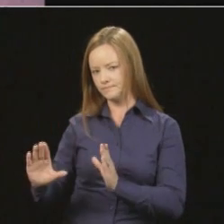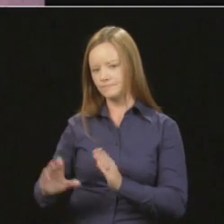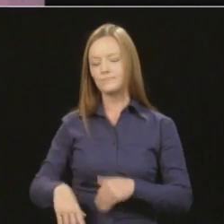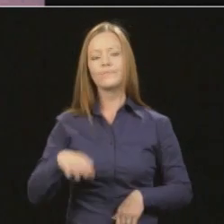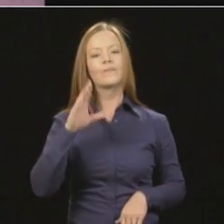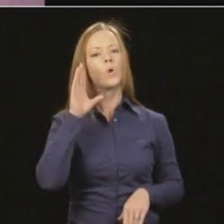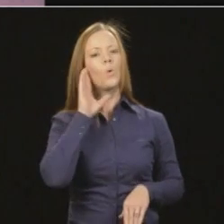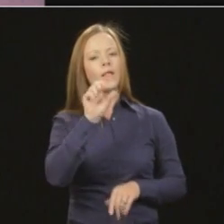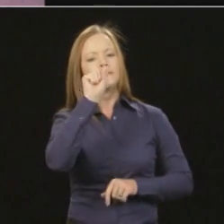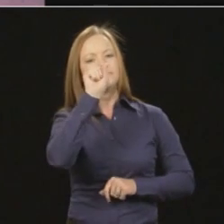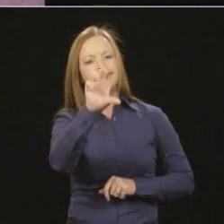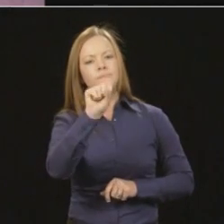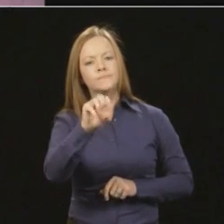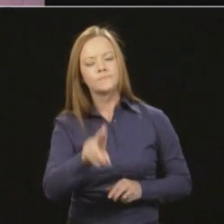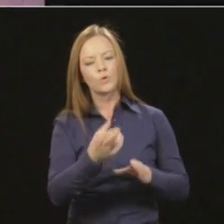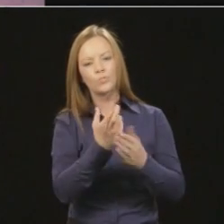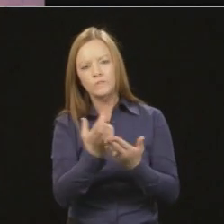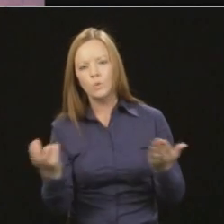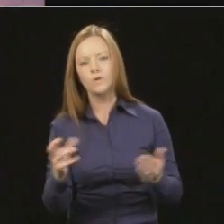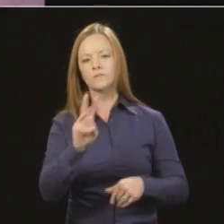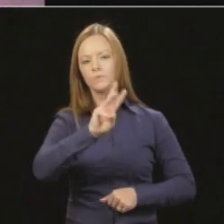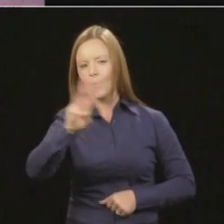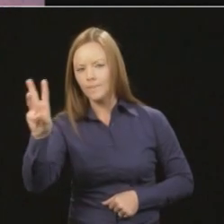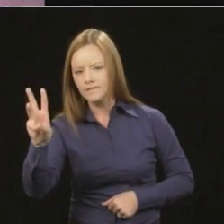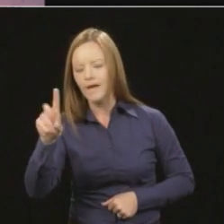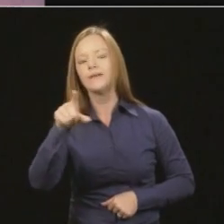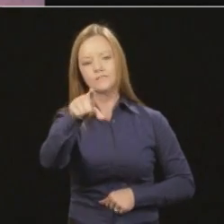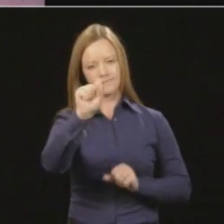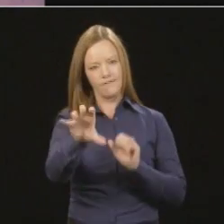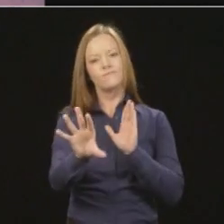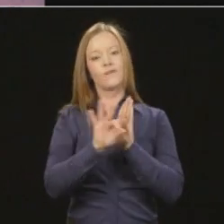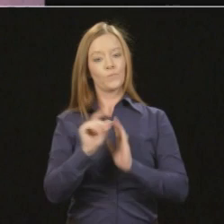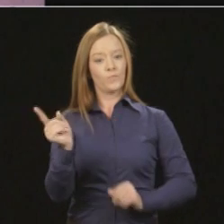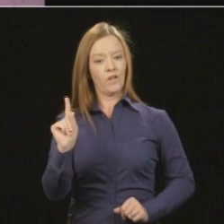accessed by visiting our website at